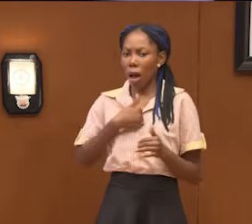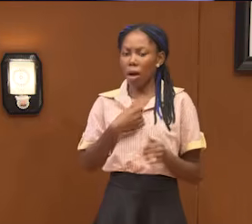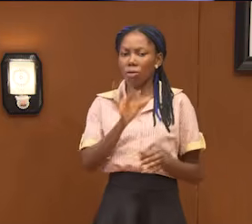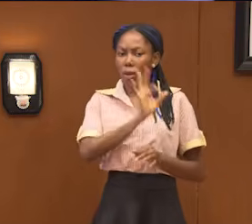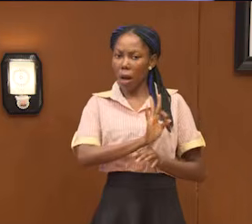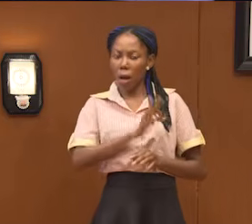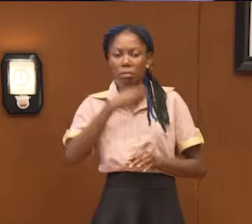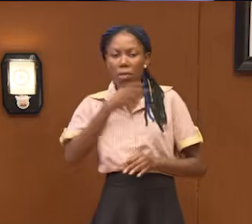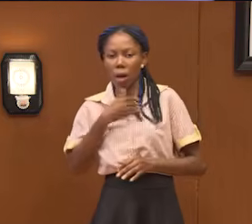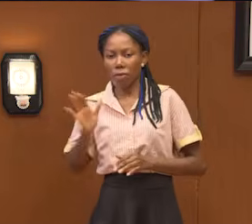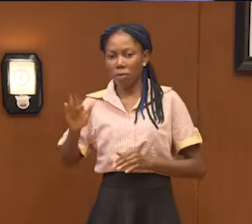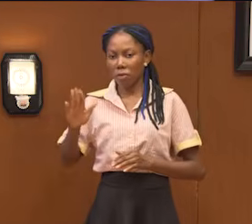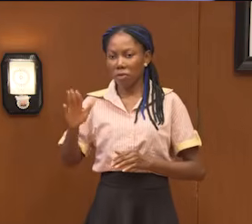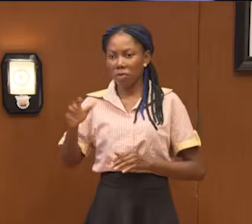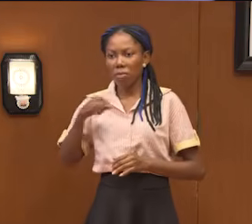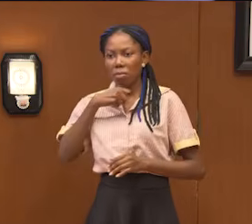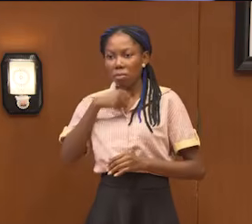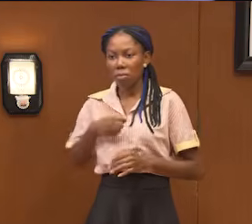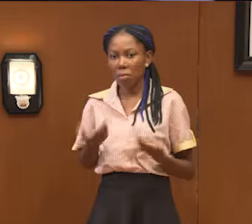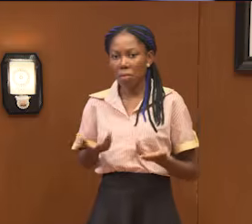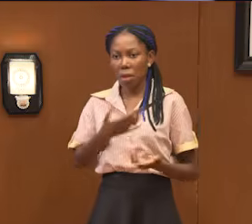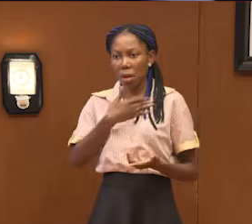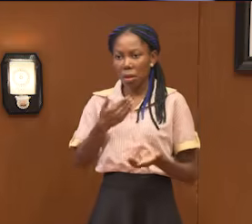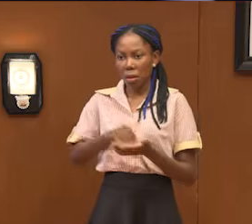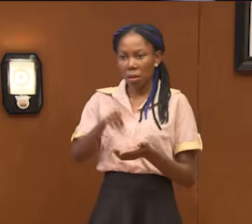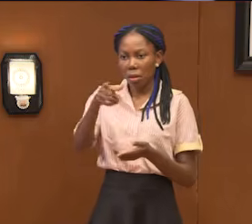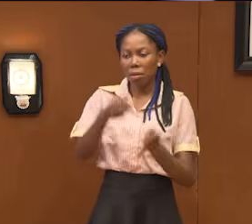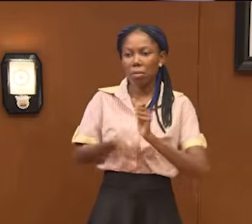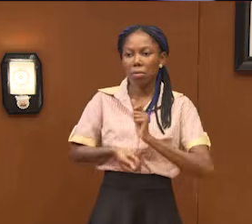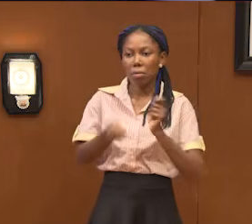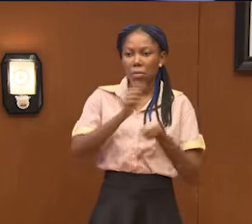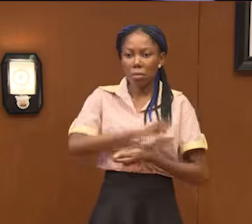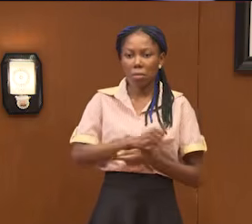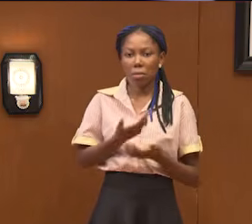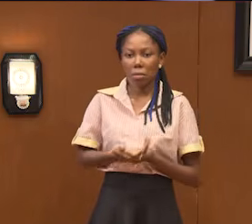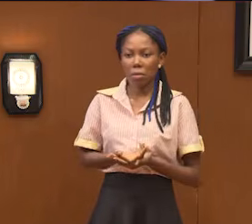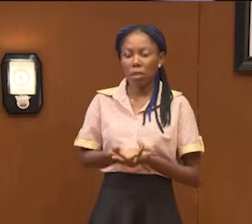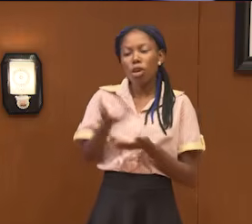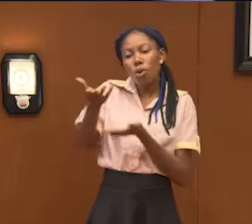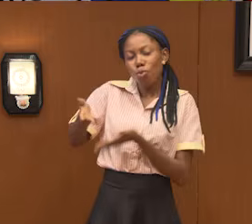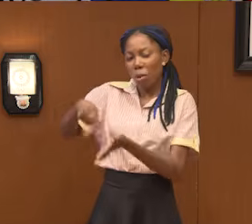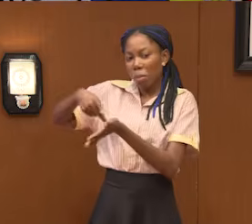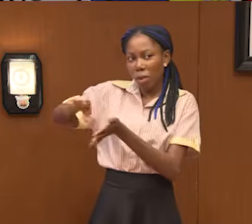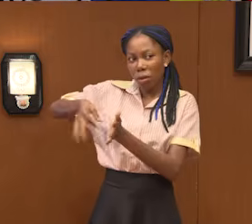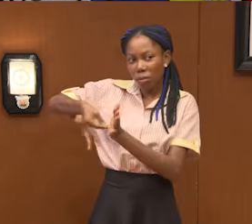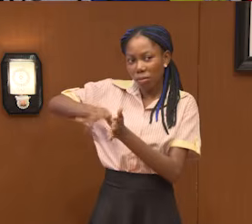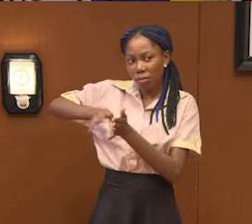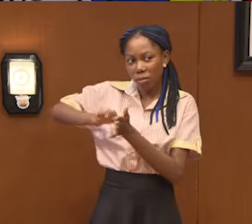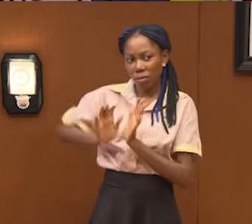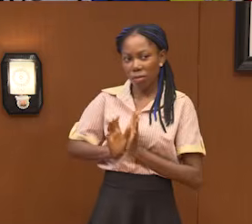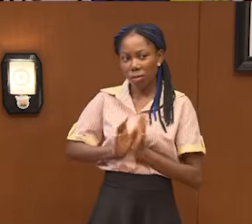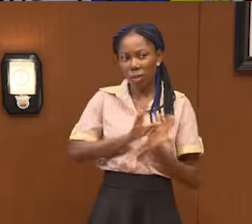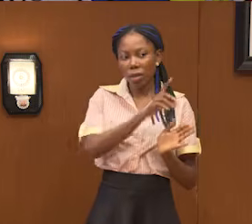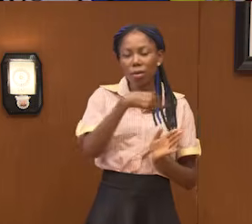15 years. Okay. We have already changed their school. Because I want him to be paying their school fees for me. For now, I won't go